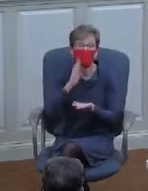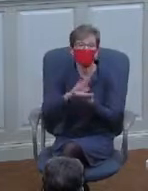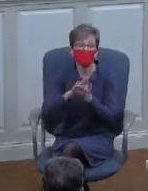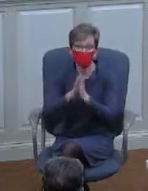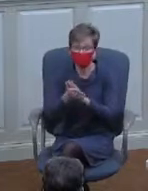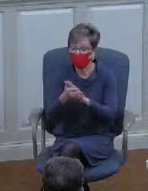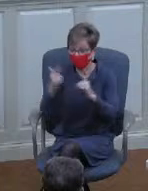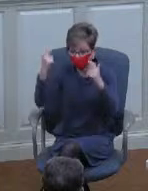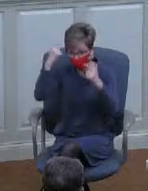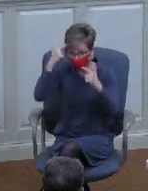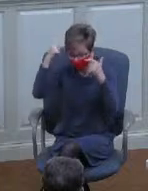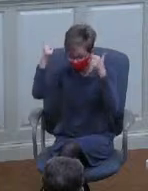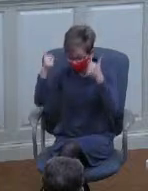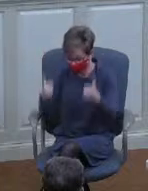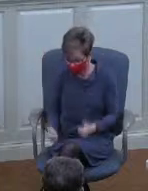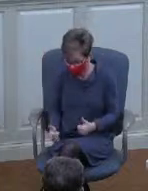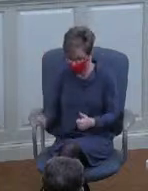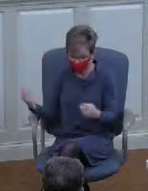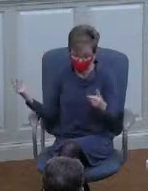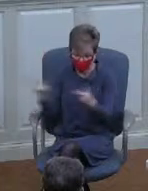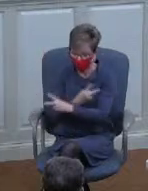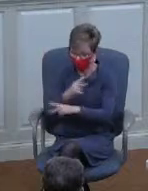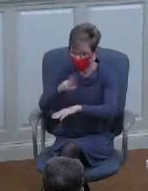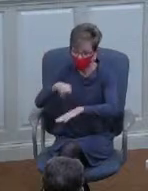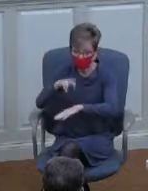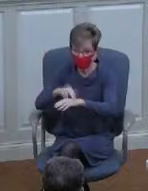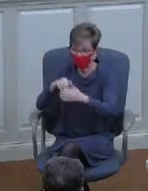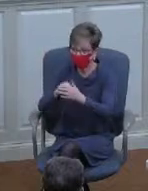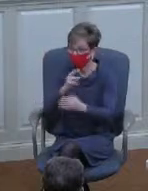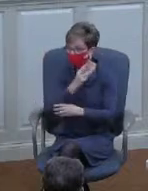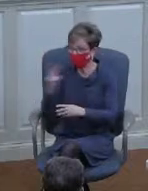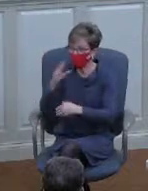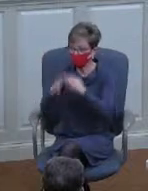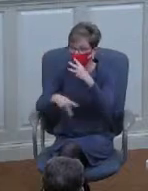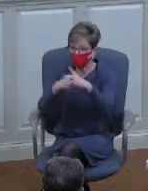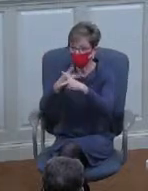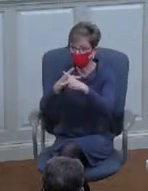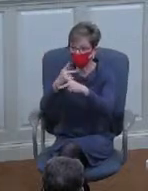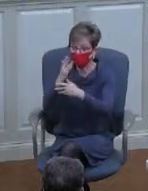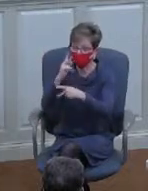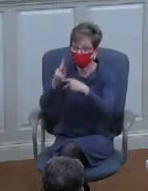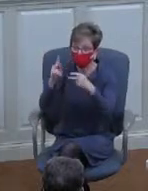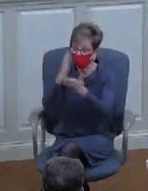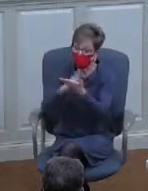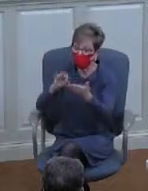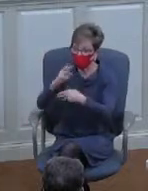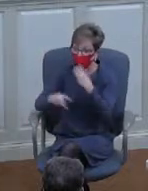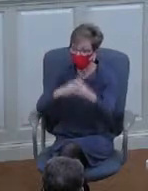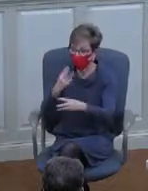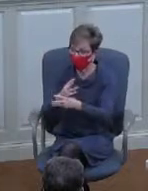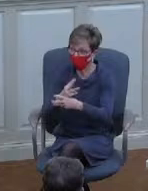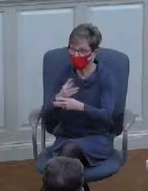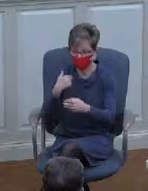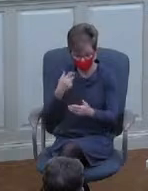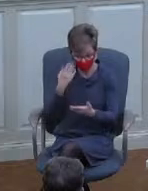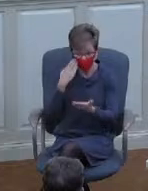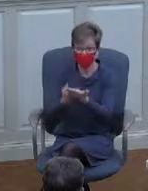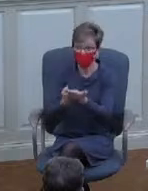decerebralized nation in the West and sowing the seeds, as we are witnessing now, of our